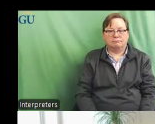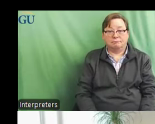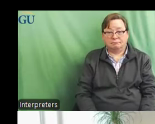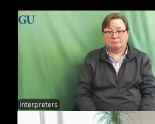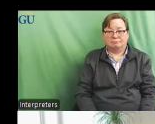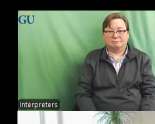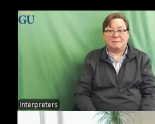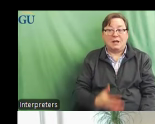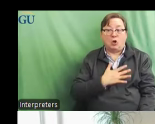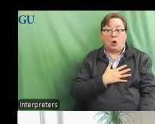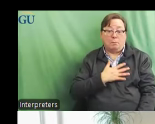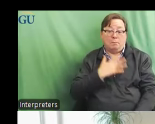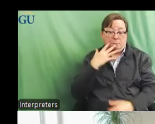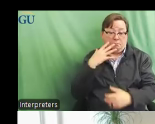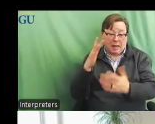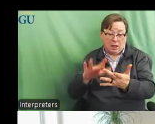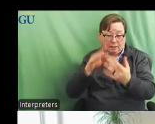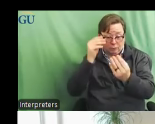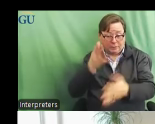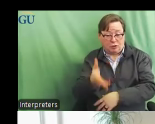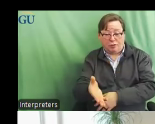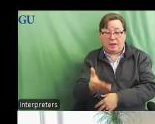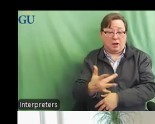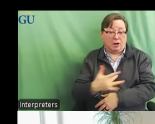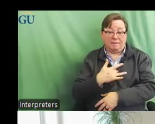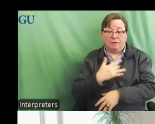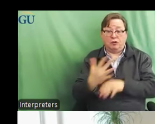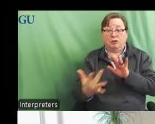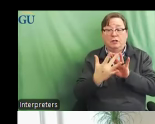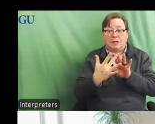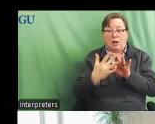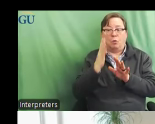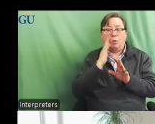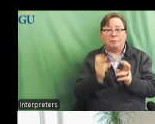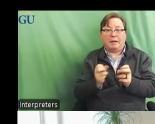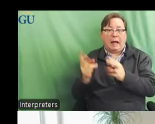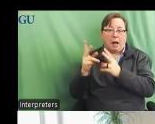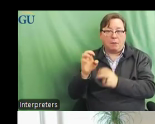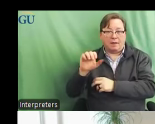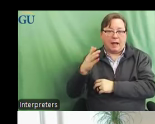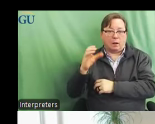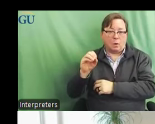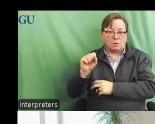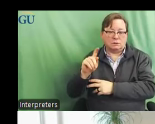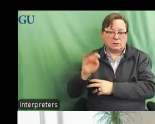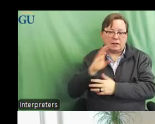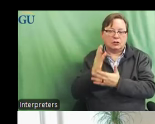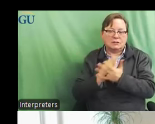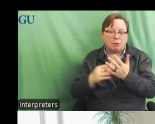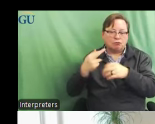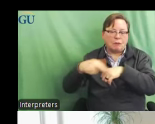So my information is there. Feel free to contact. This will be up on the site. There's some select references for some of